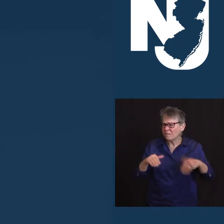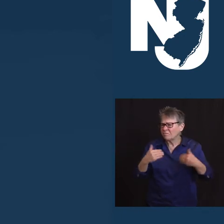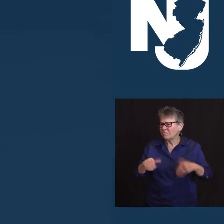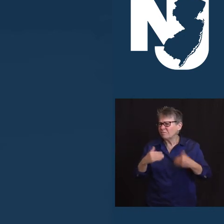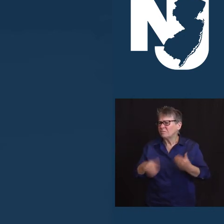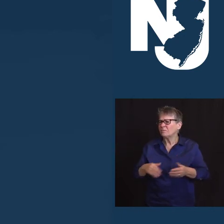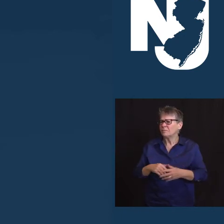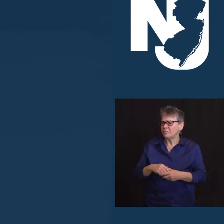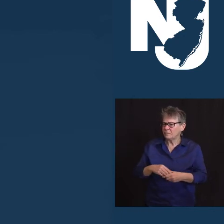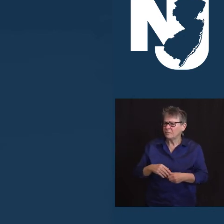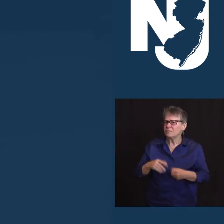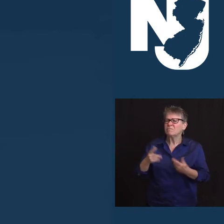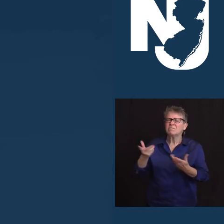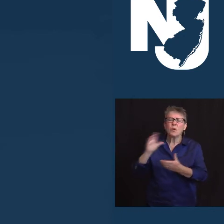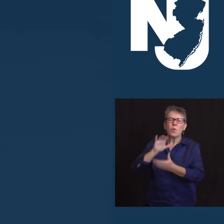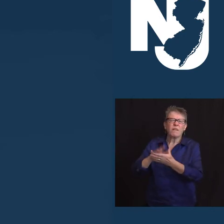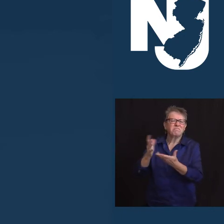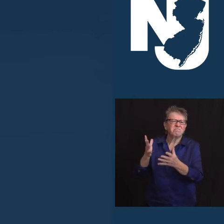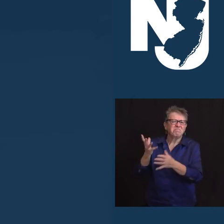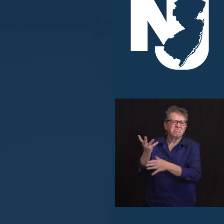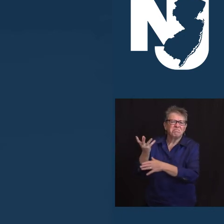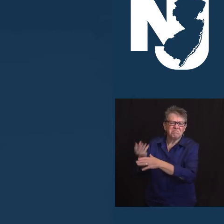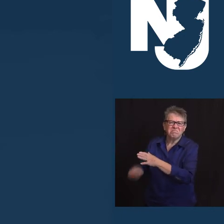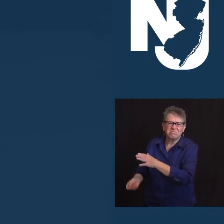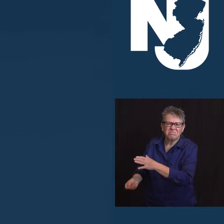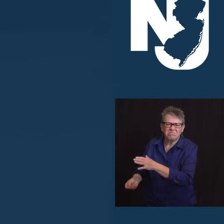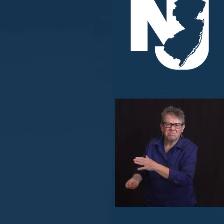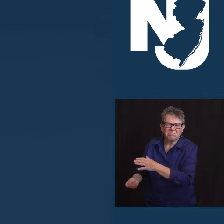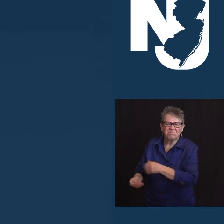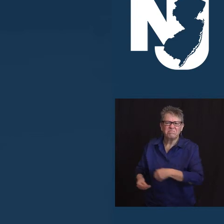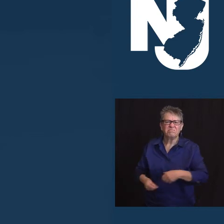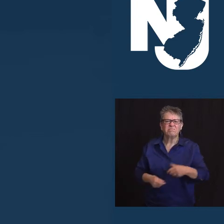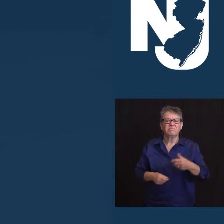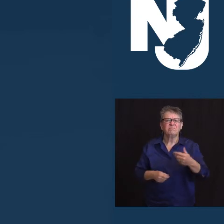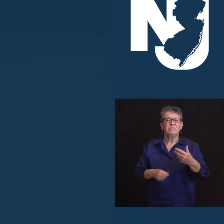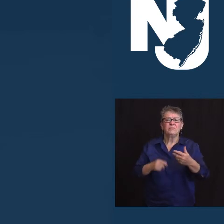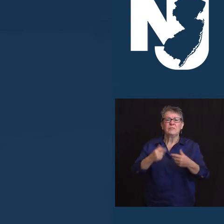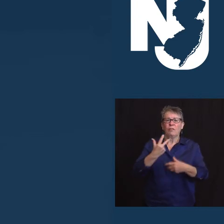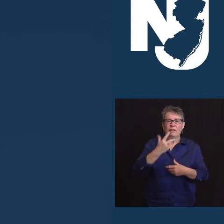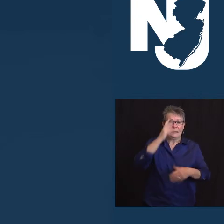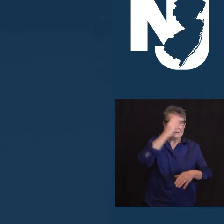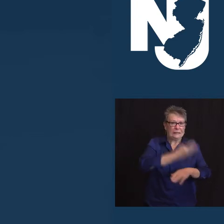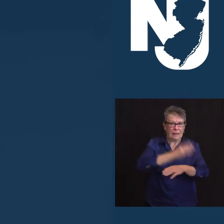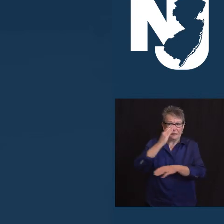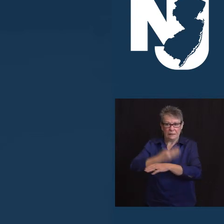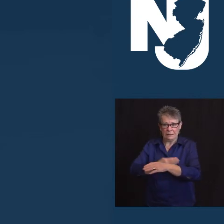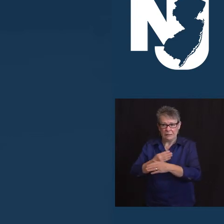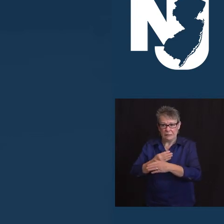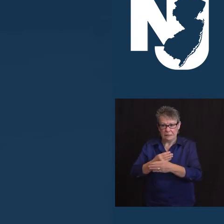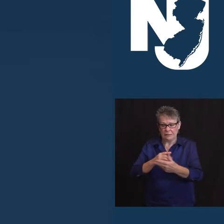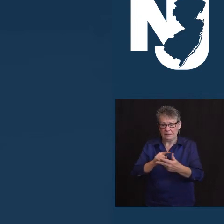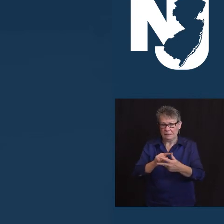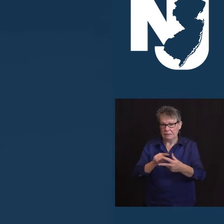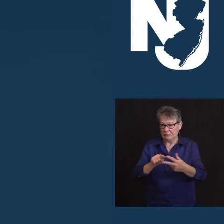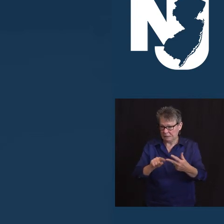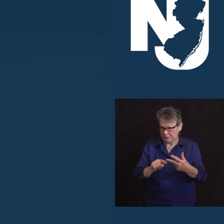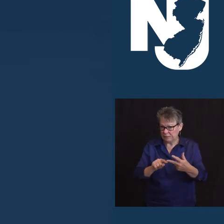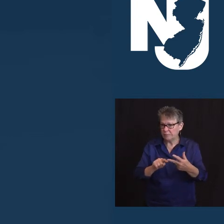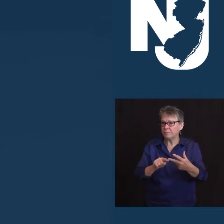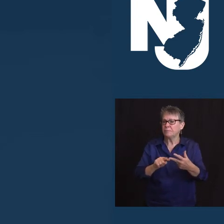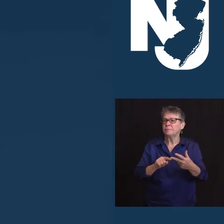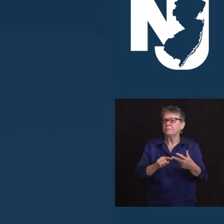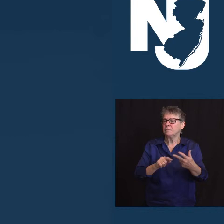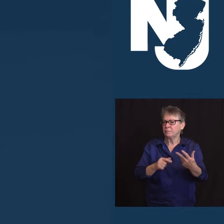a proud father of sons Bruce, Steve, and Michael, and a loving grandfather to Allison, Emily, Mitchell, and Corey, all of whom he now